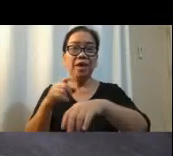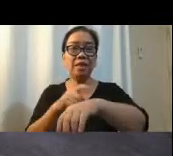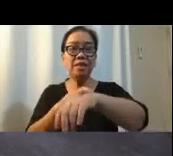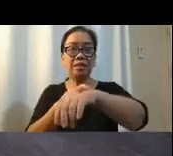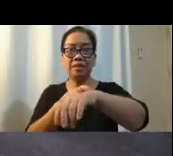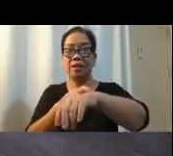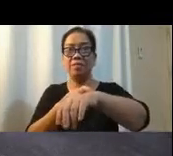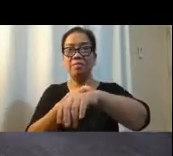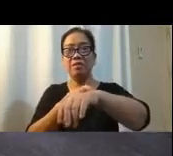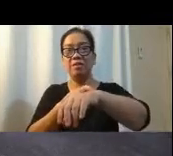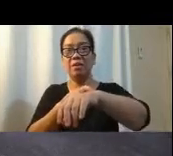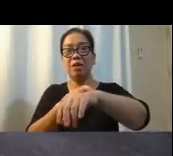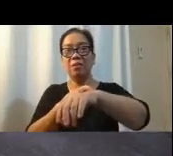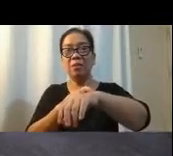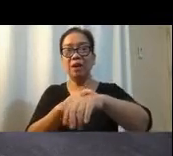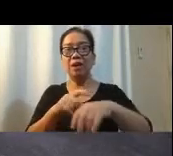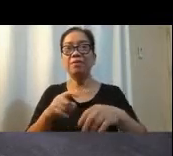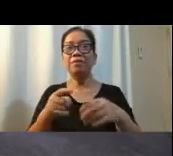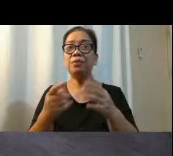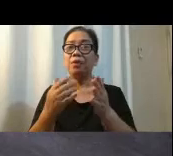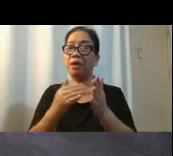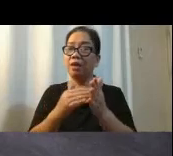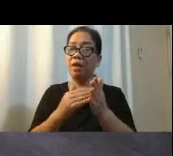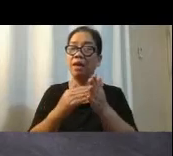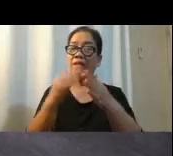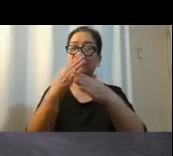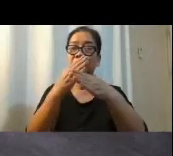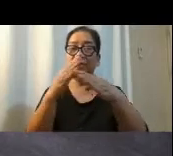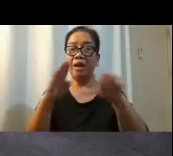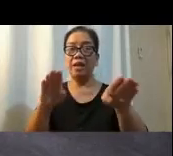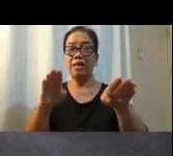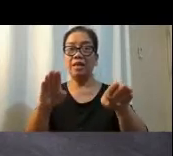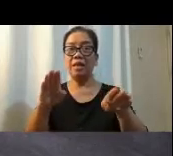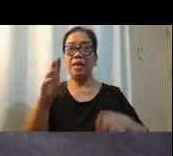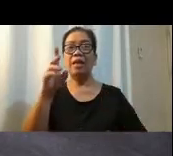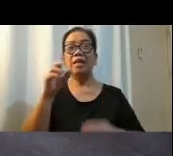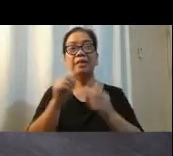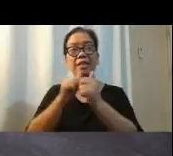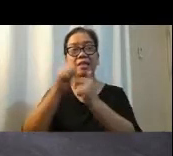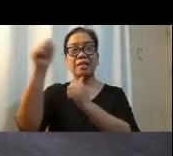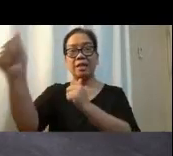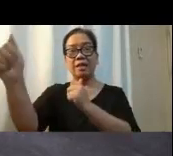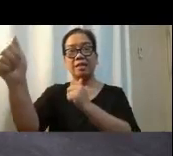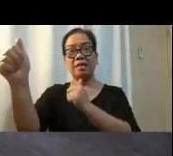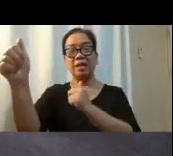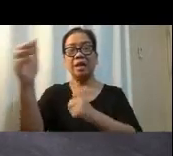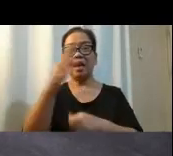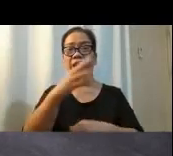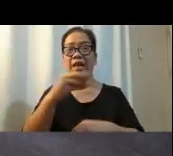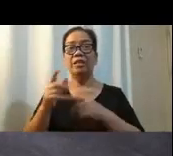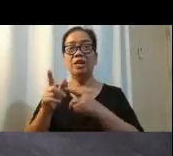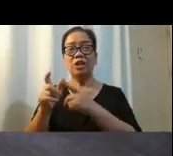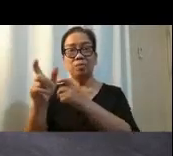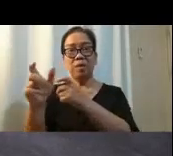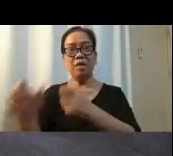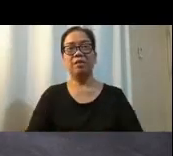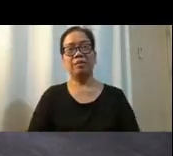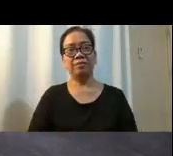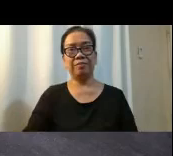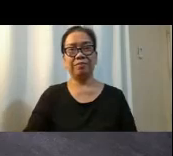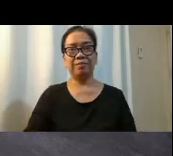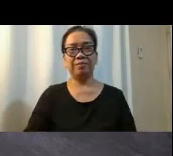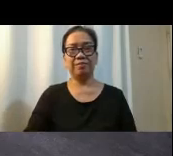In finding the time, we have to again divide distance and